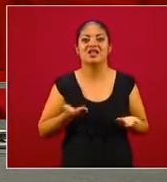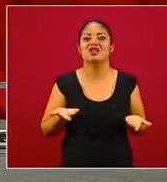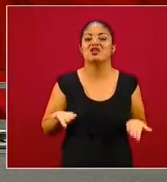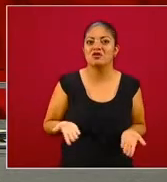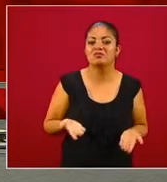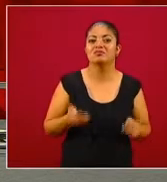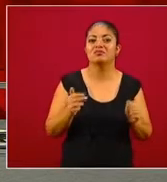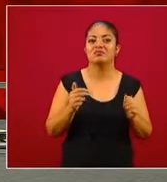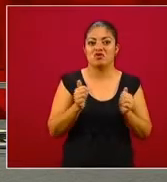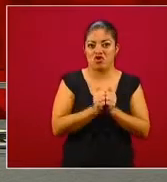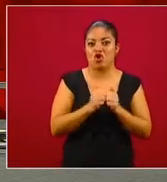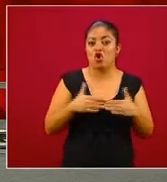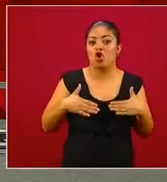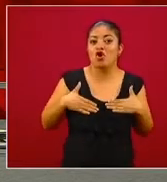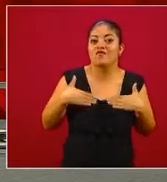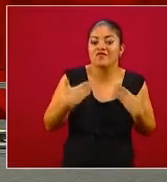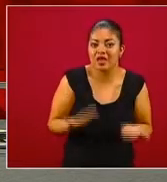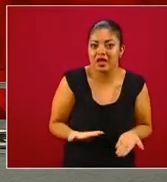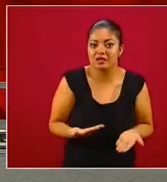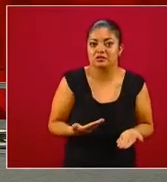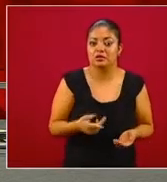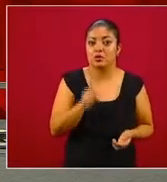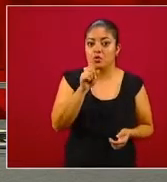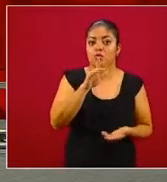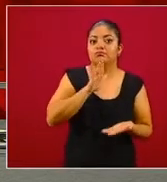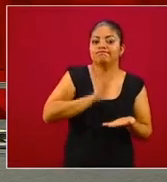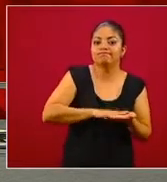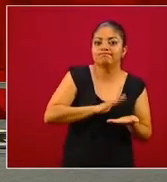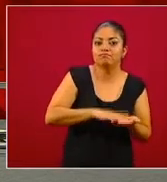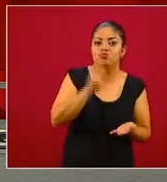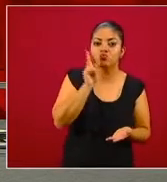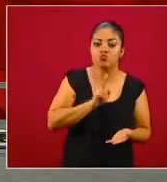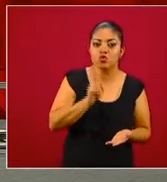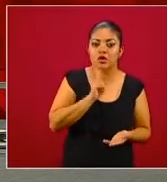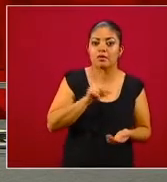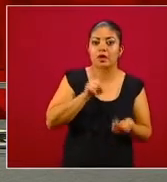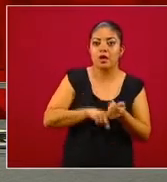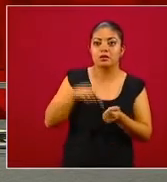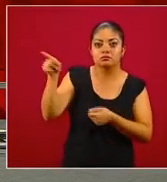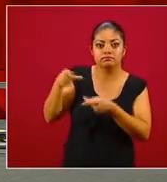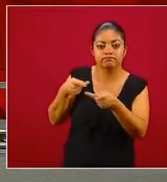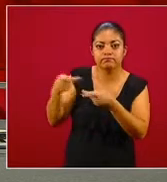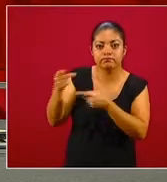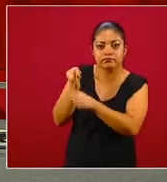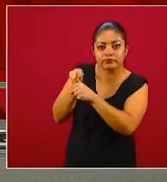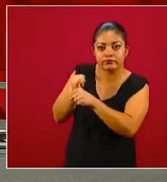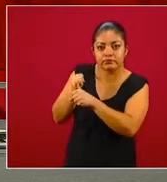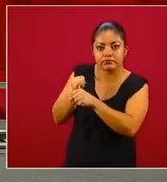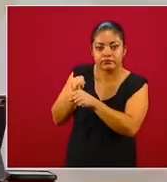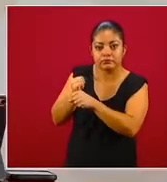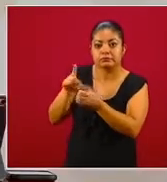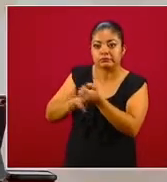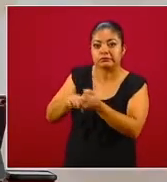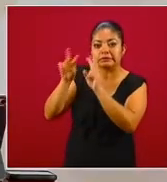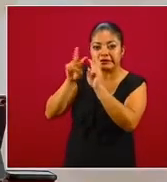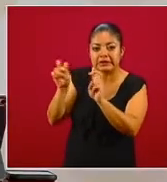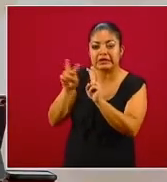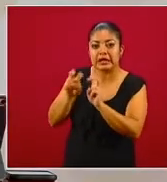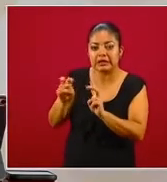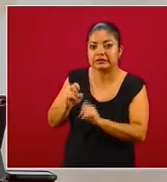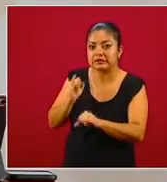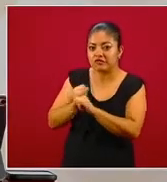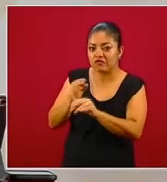peaceful transition basada en and la also for evidencia, people to trust the basada en las information that we're predicciones, giving basada en el based cuidadoso on very análisis de la careful